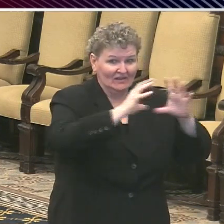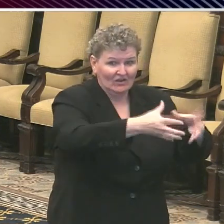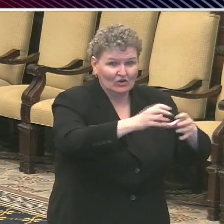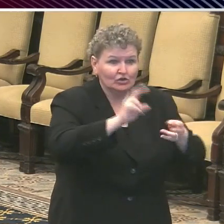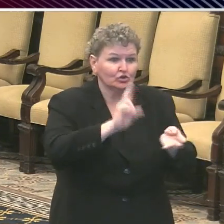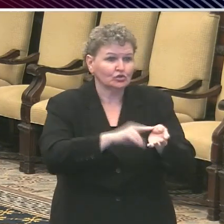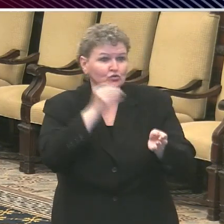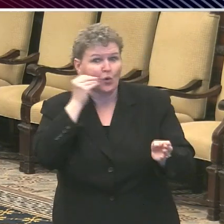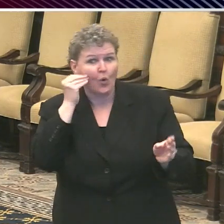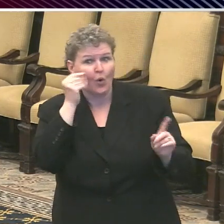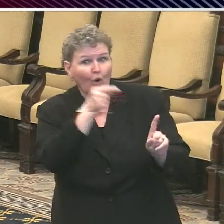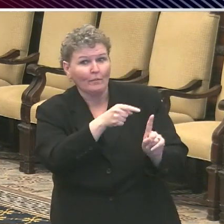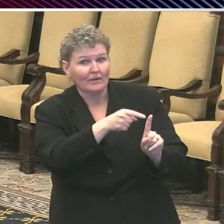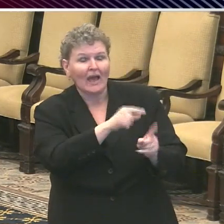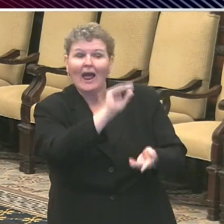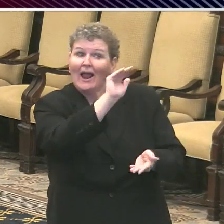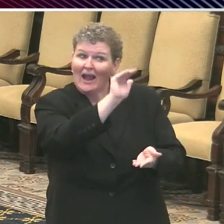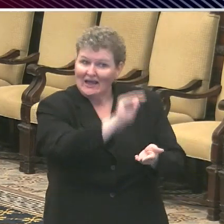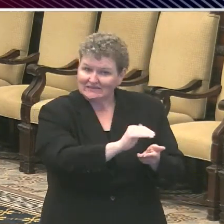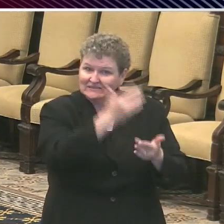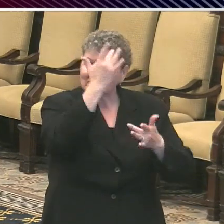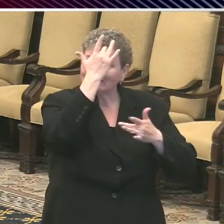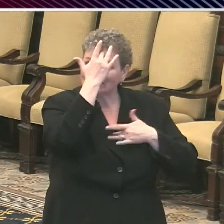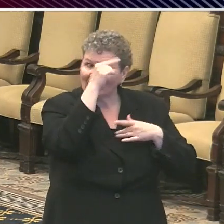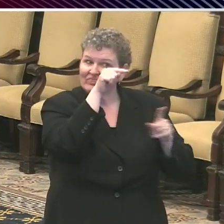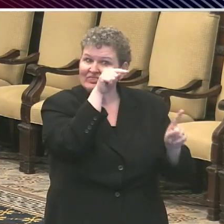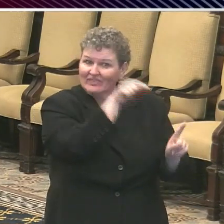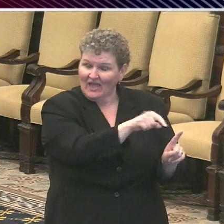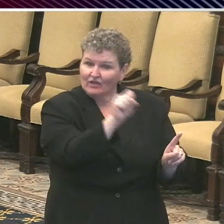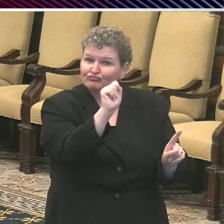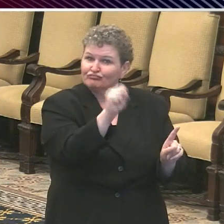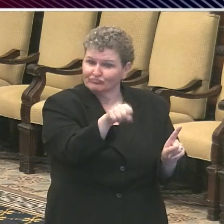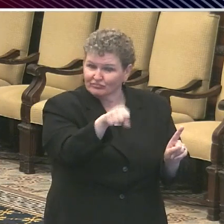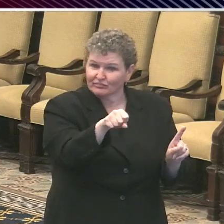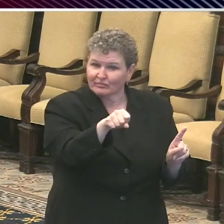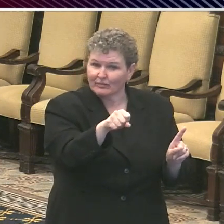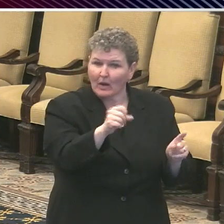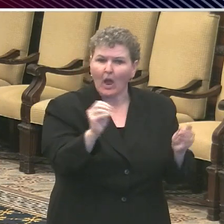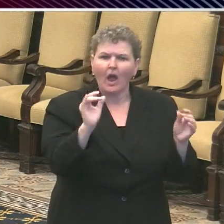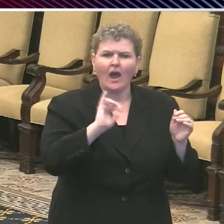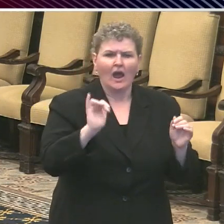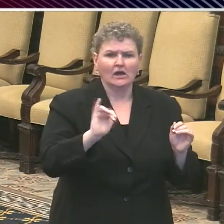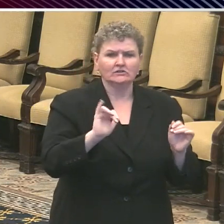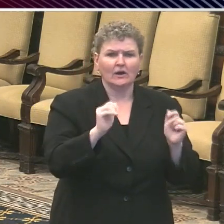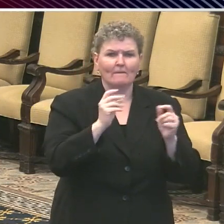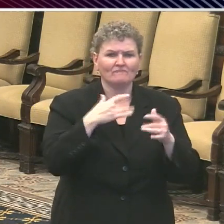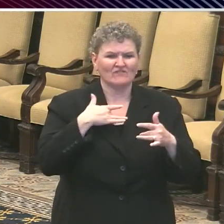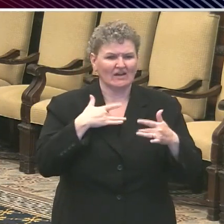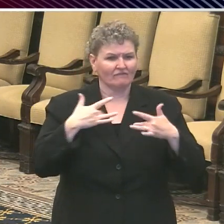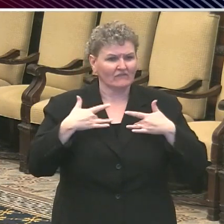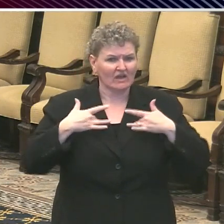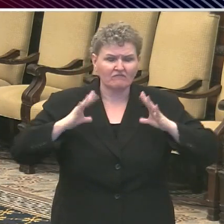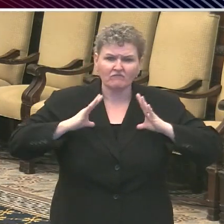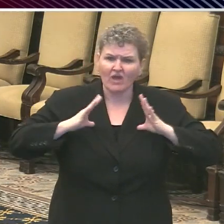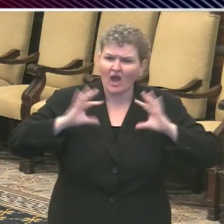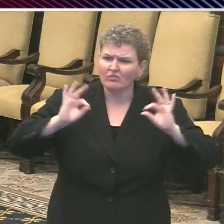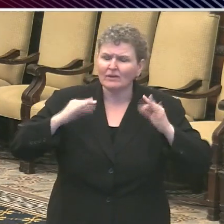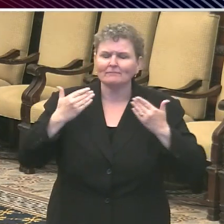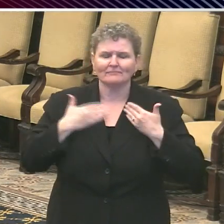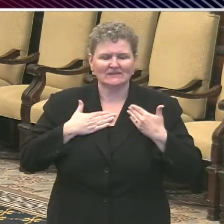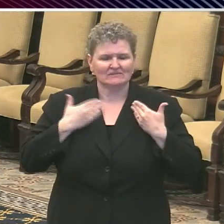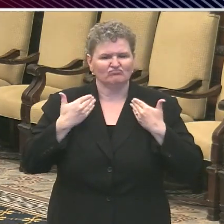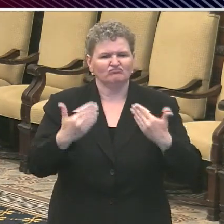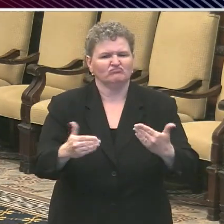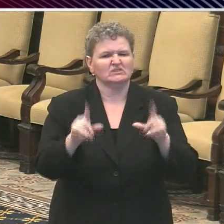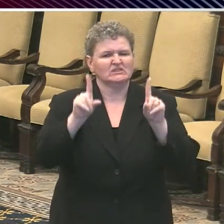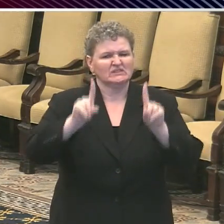seeing fewer sick people. Now, nursing homes are starting to do more screening of asymptomatic people, so we expect to see more